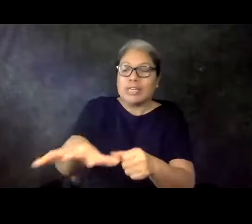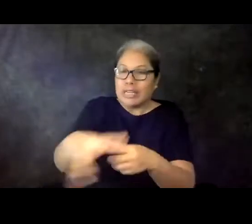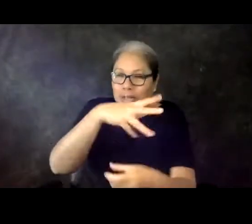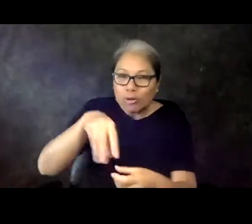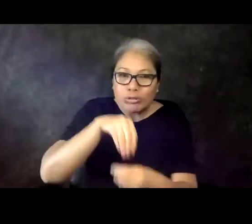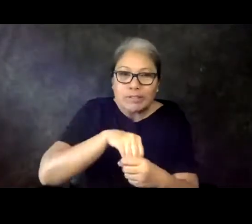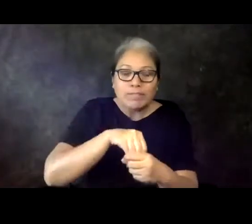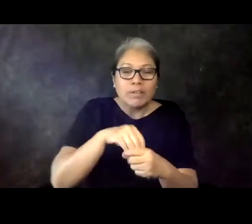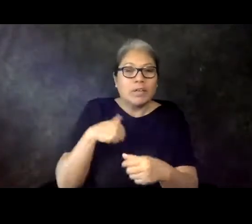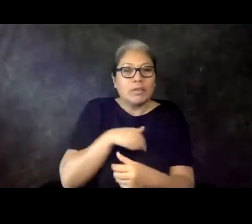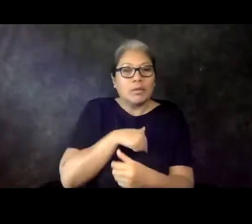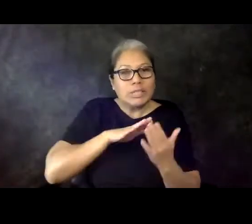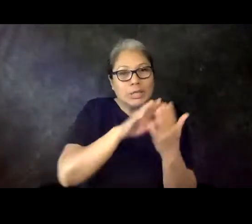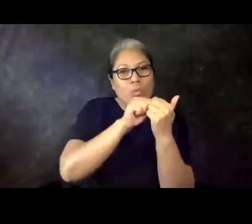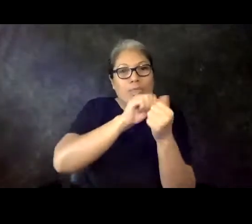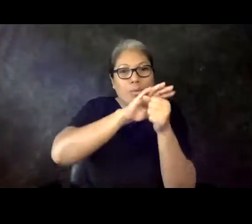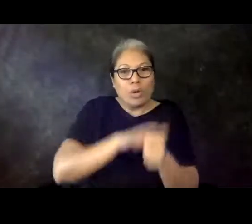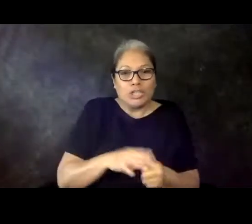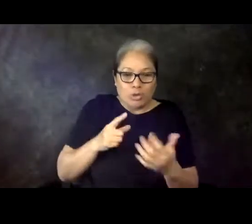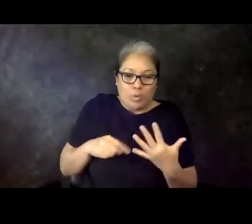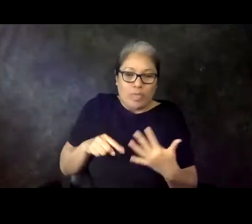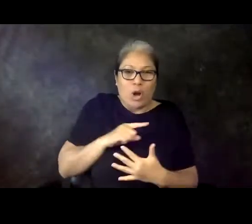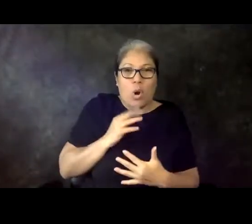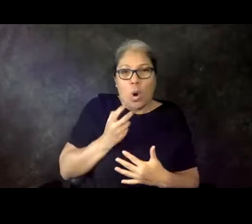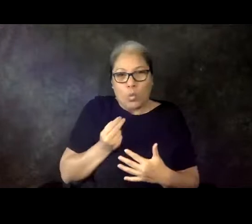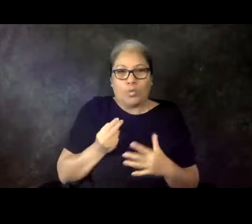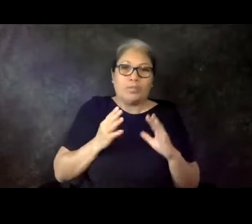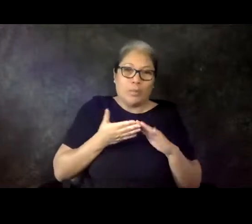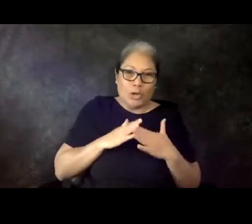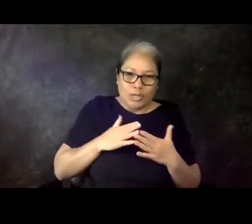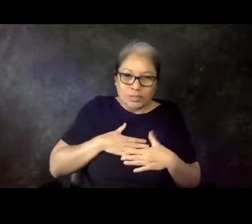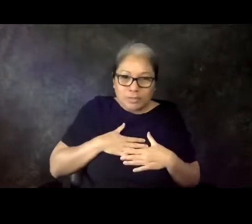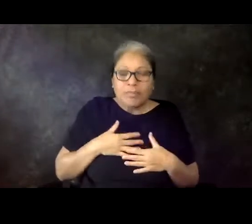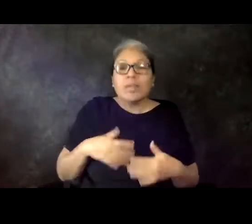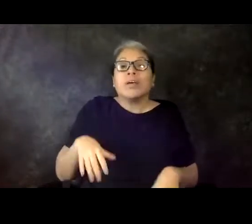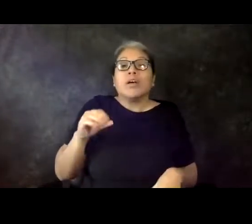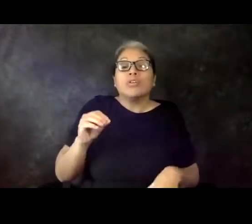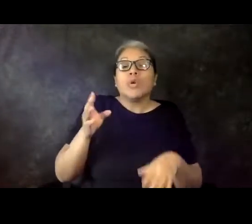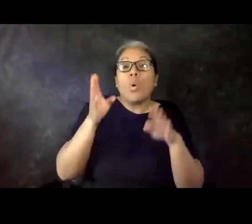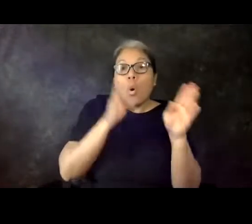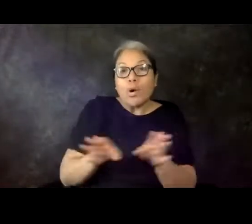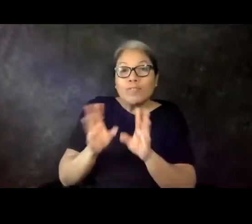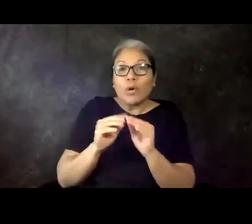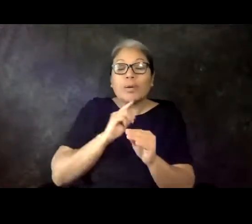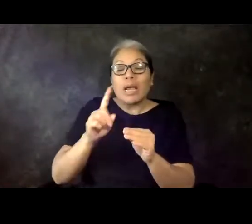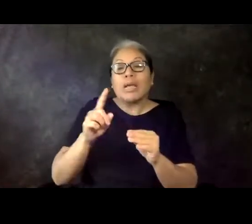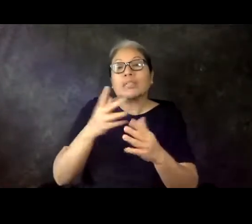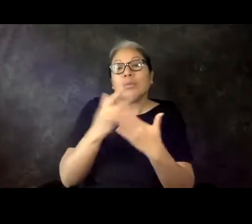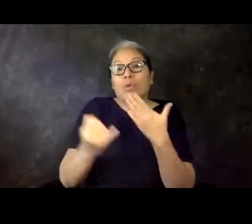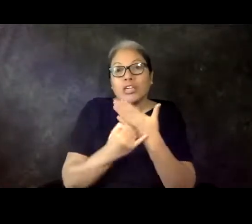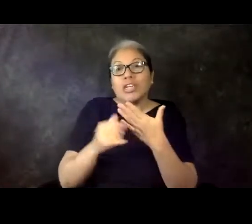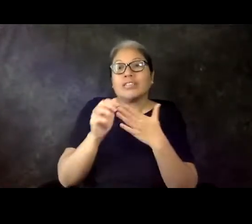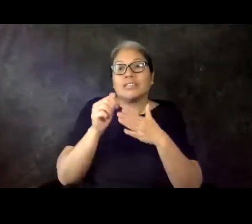our own communities. And the Organizers Forum is a project of the National Disability Leadership Alliance, which